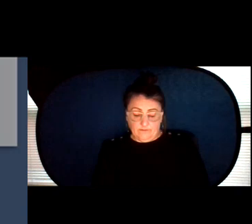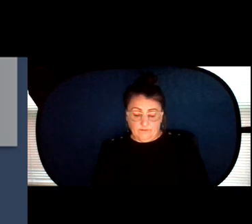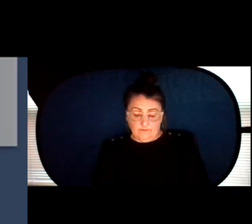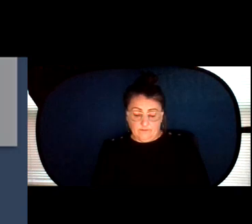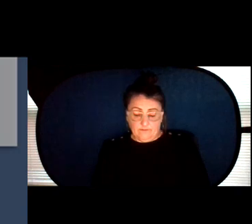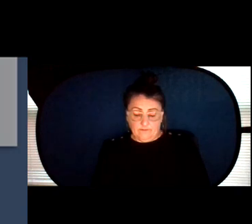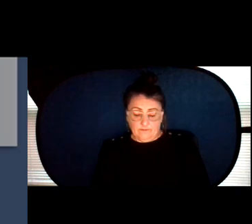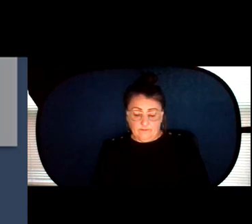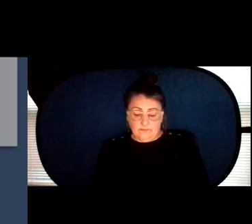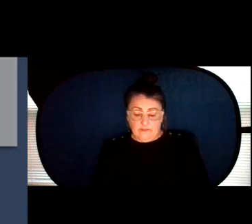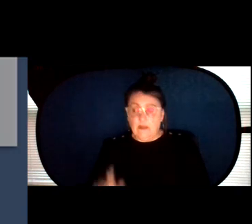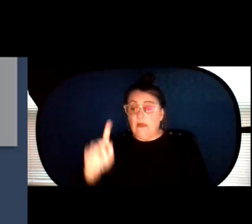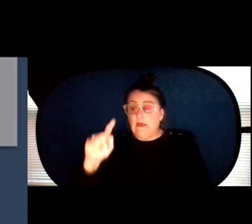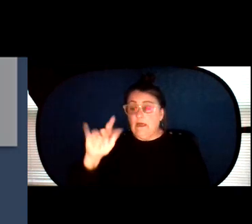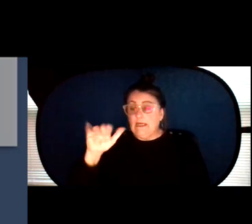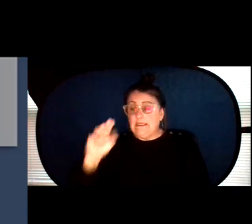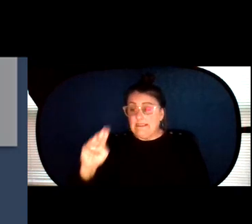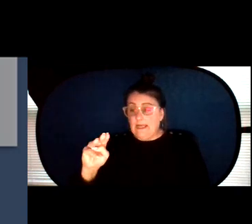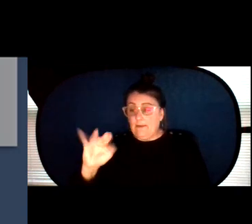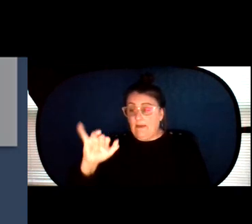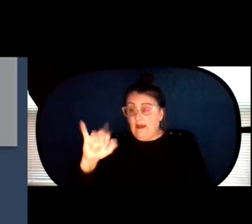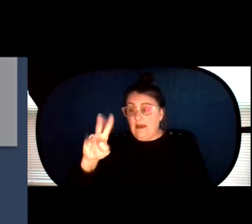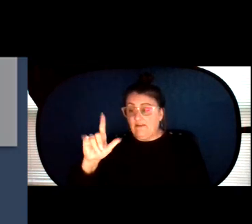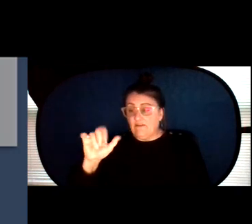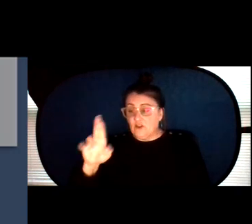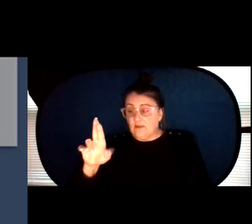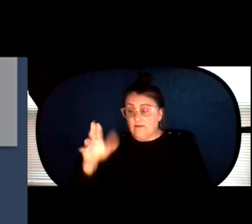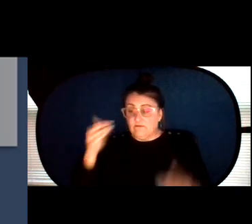Tim Iveson, please unmute yourself to begin your comment.